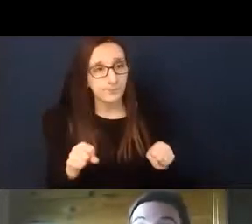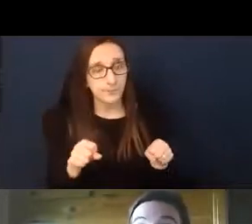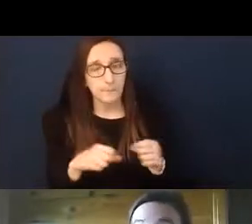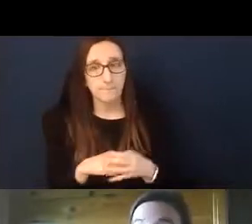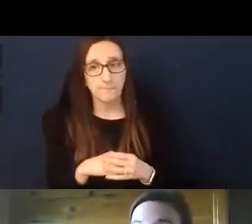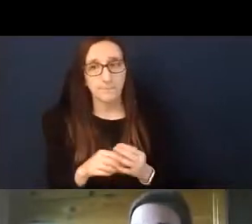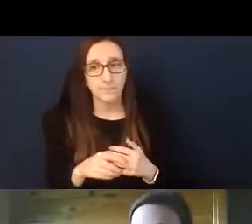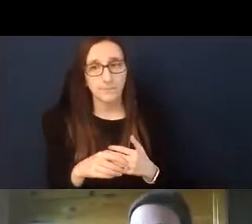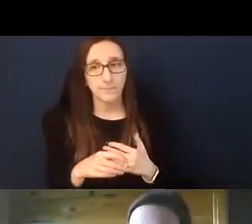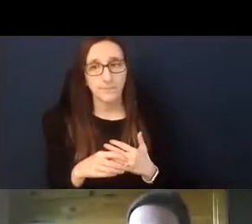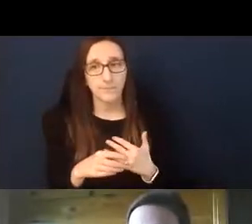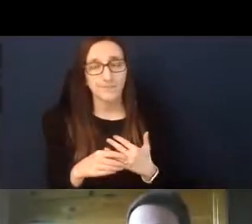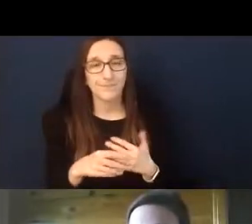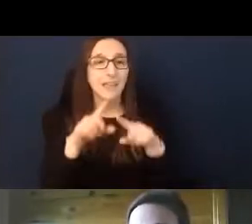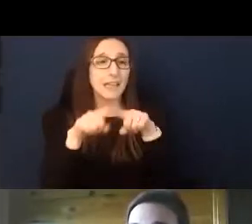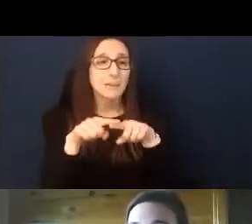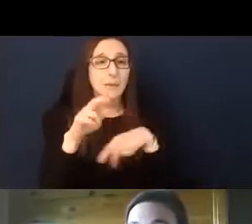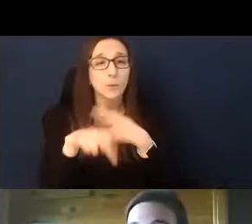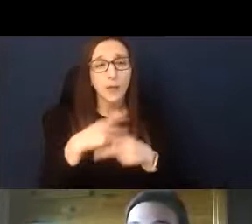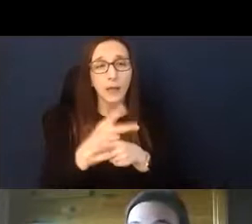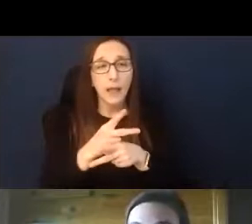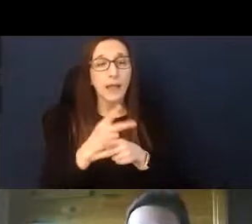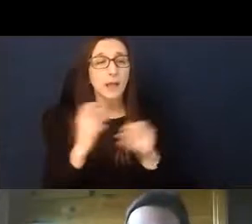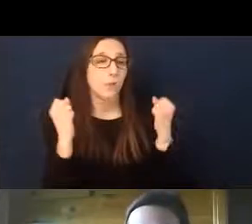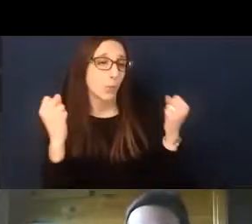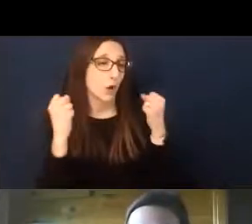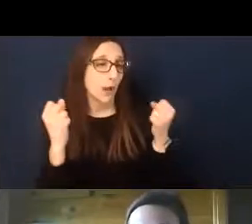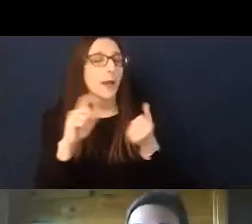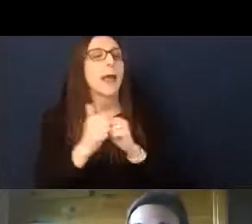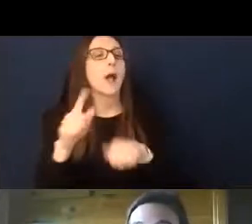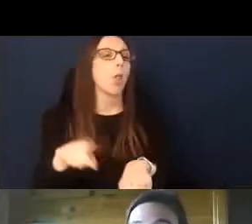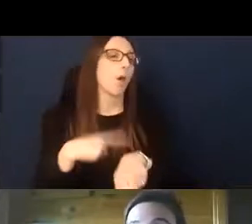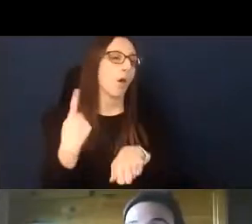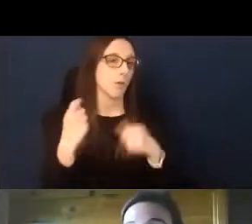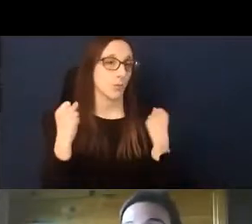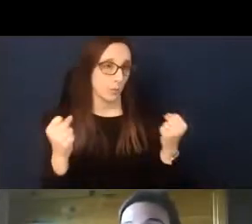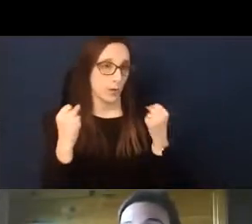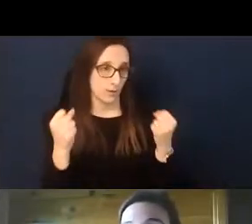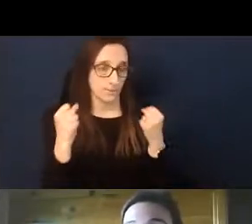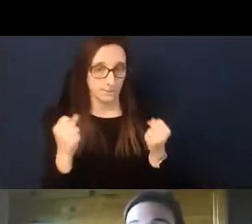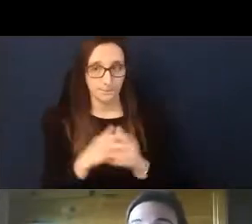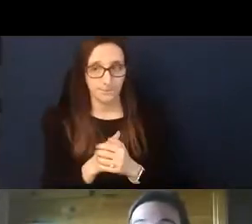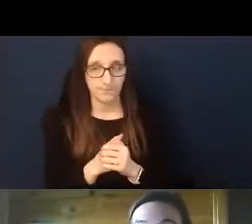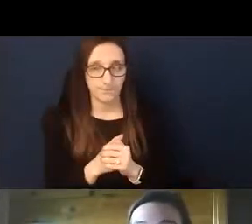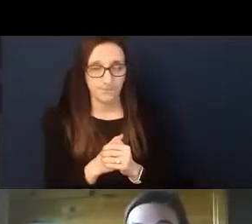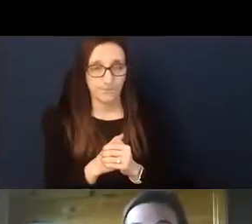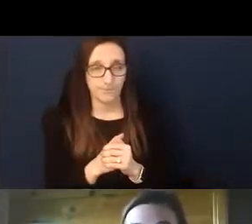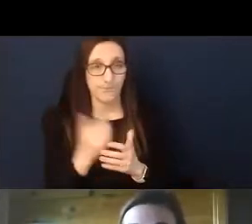It depends what type of workout and how long. So